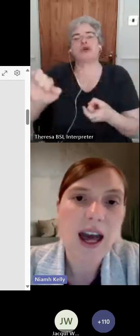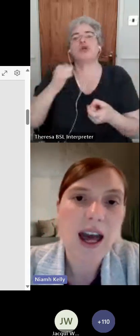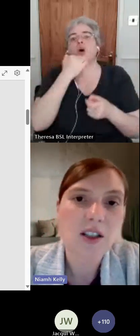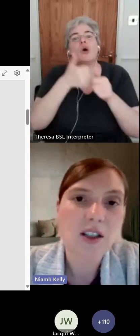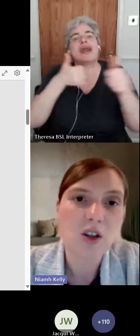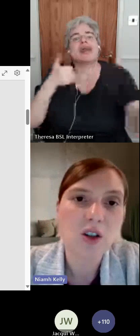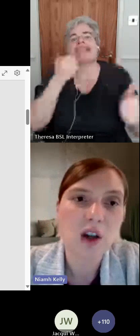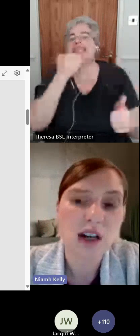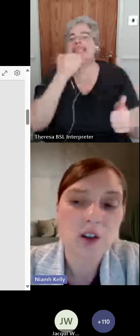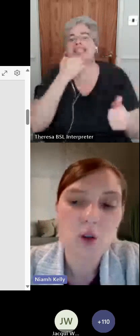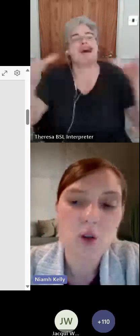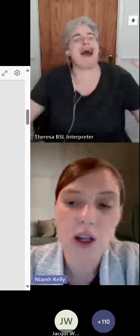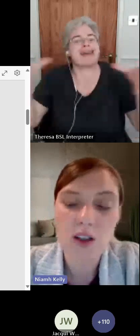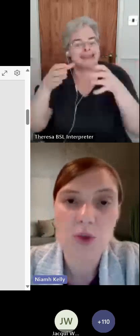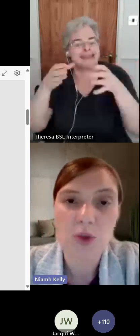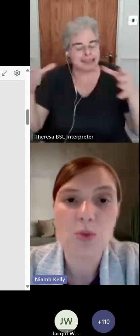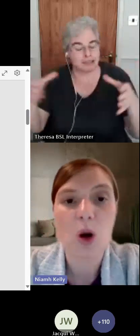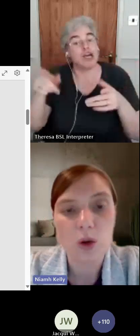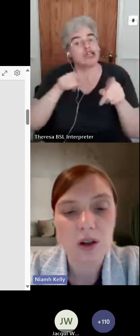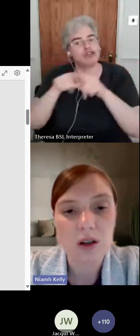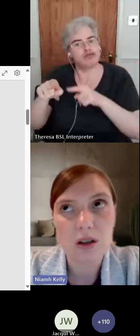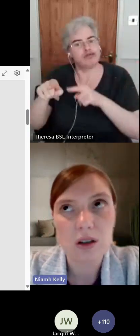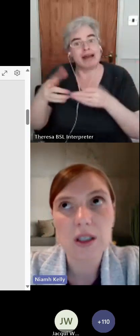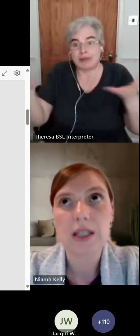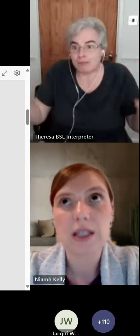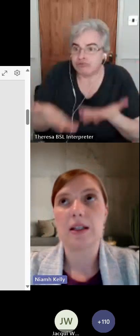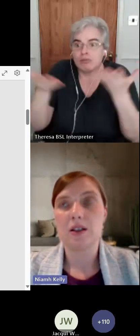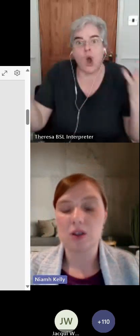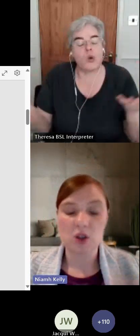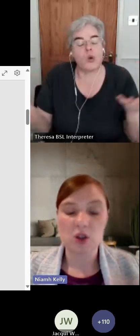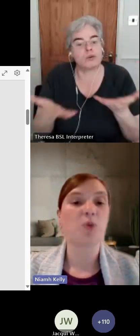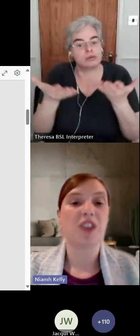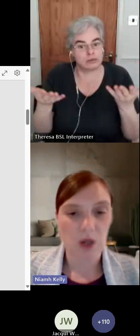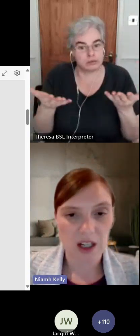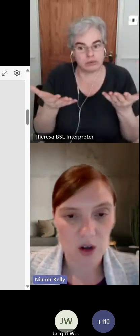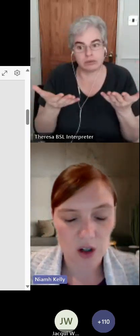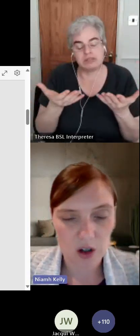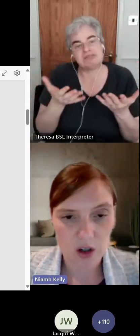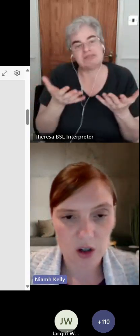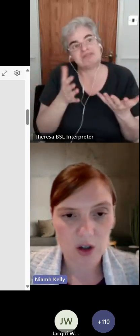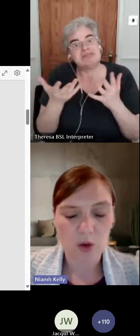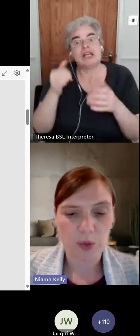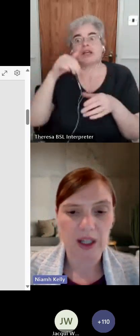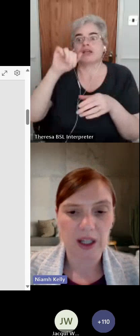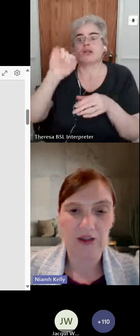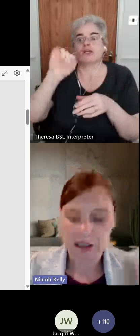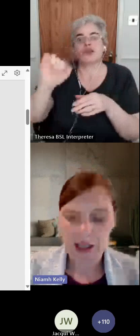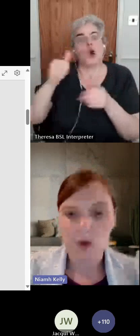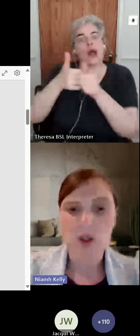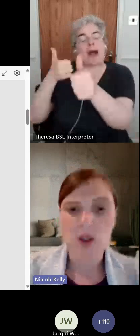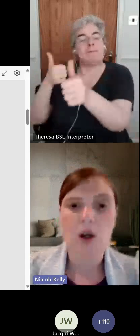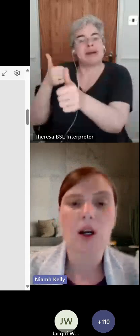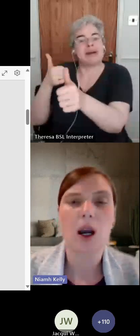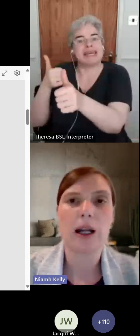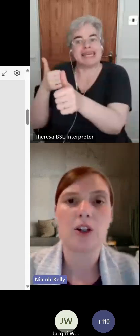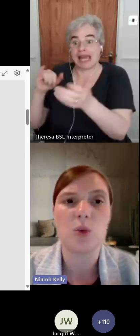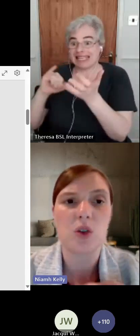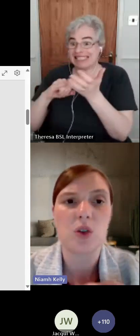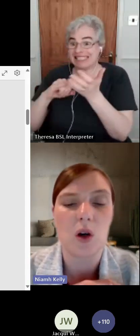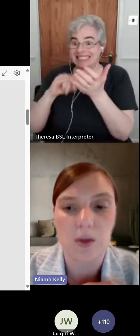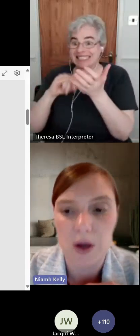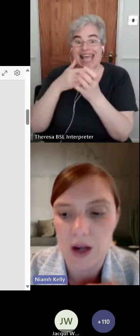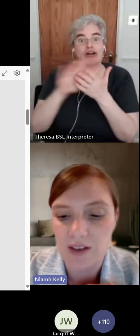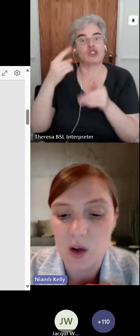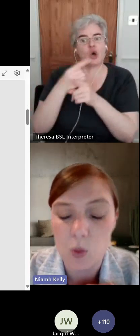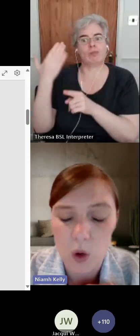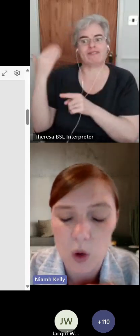organization. And you are trying to promote something within your company. In Sarah's talk earlier, she